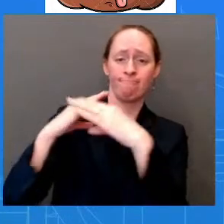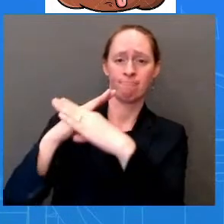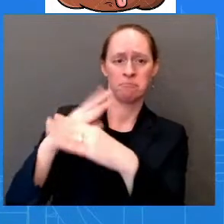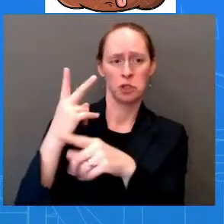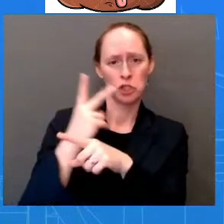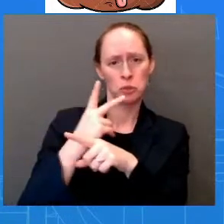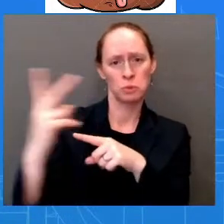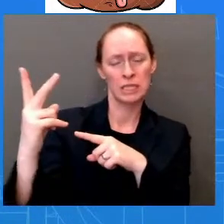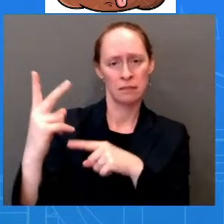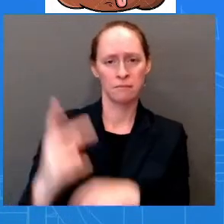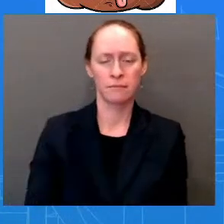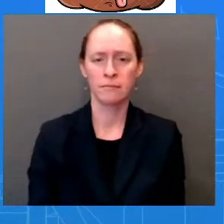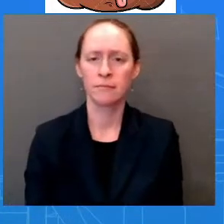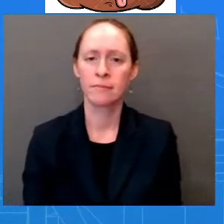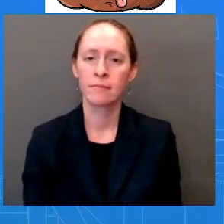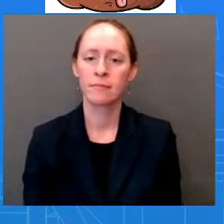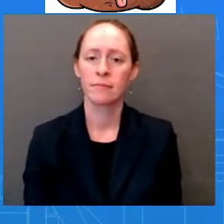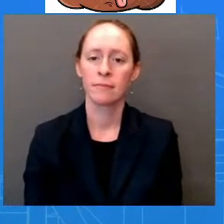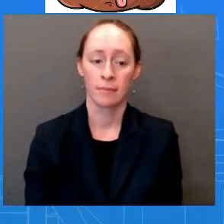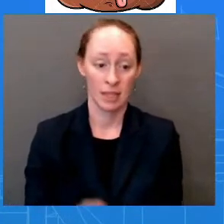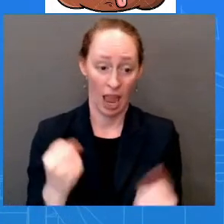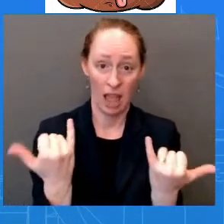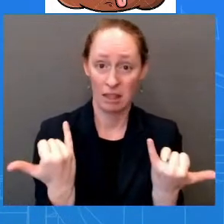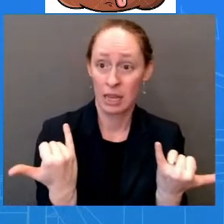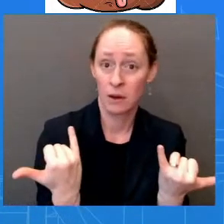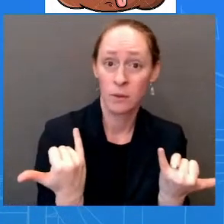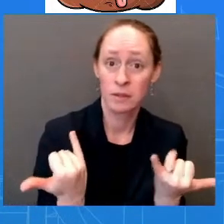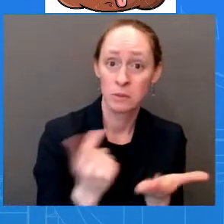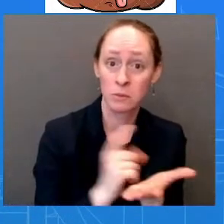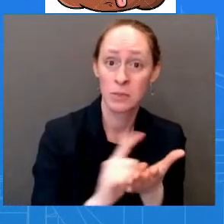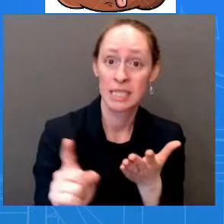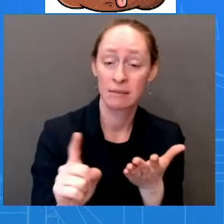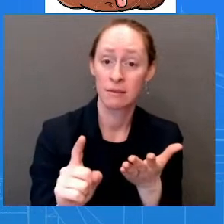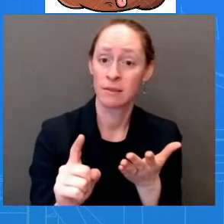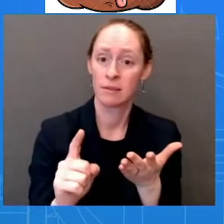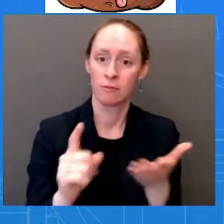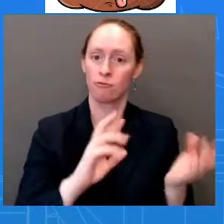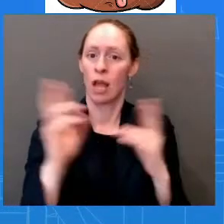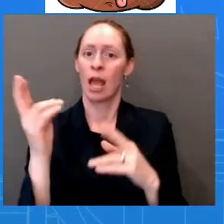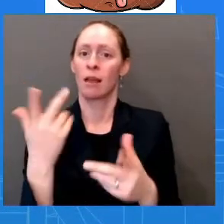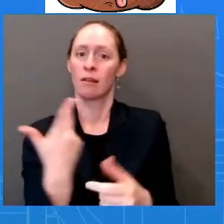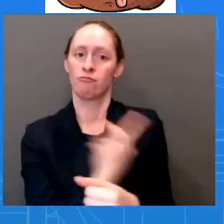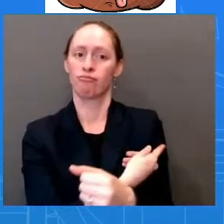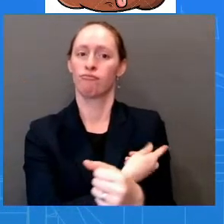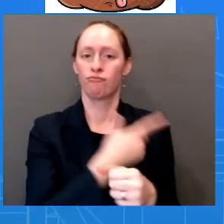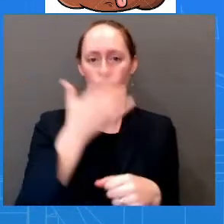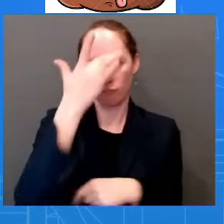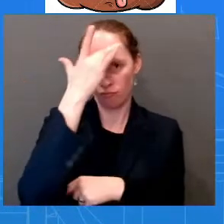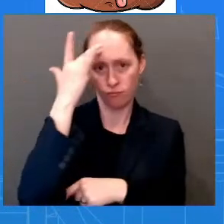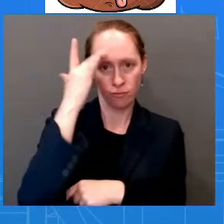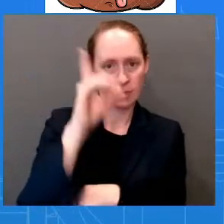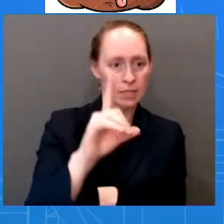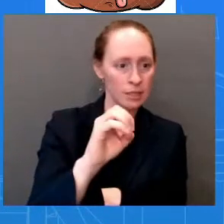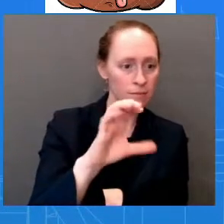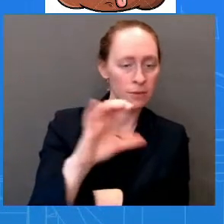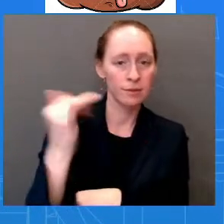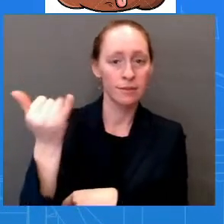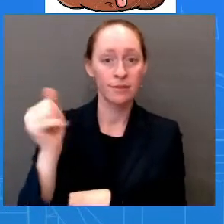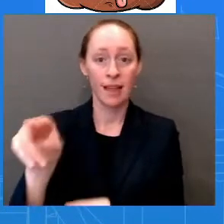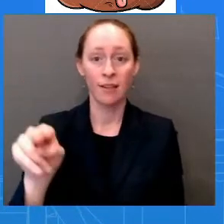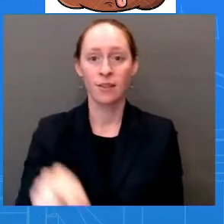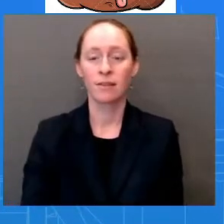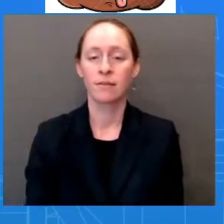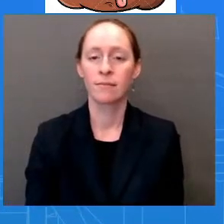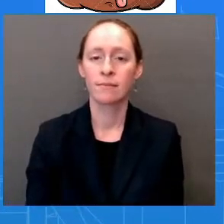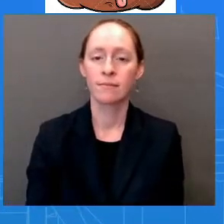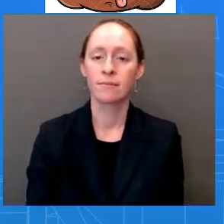this week. They will have a lot of protection during December, January, February onwards. The time that Tons. So we have